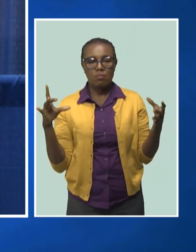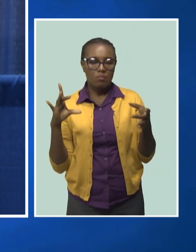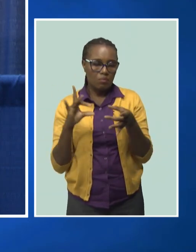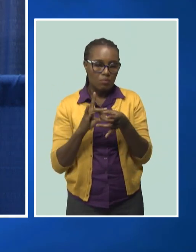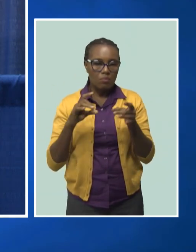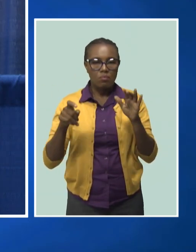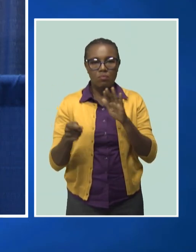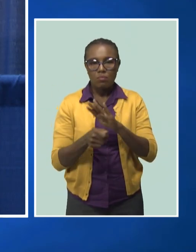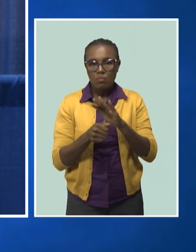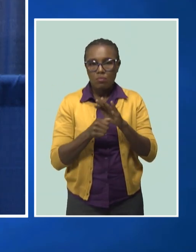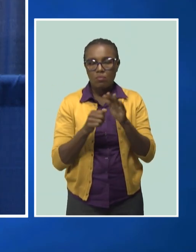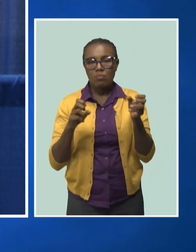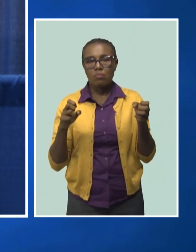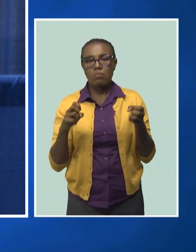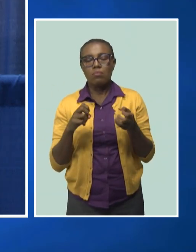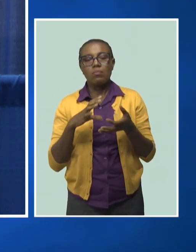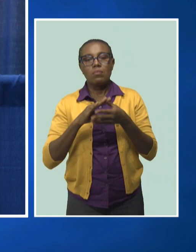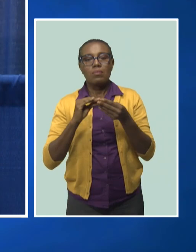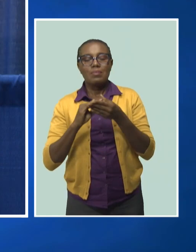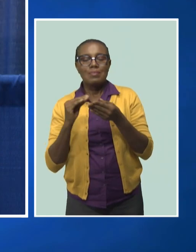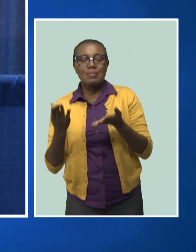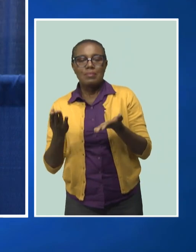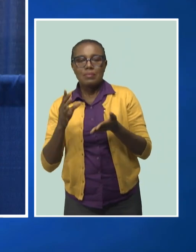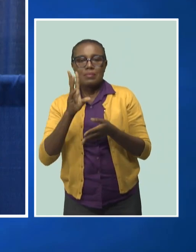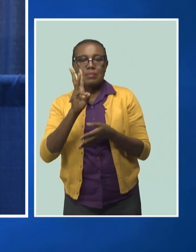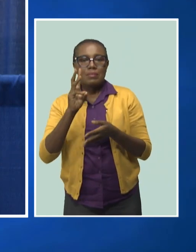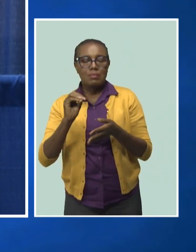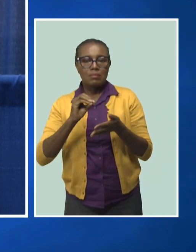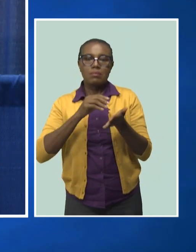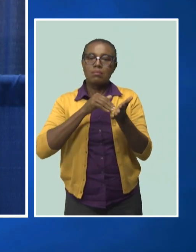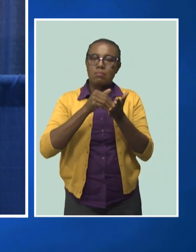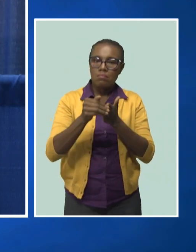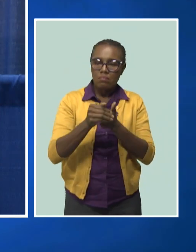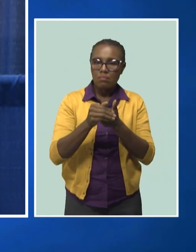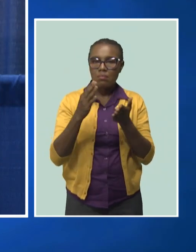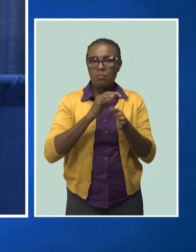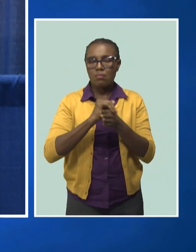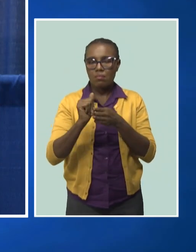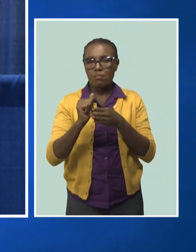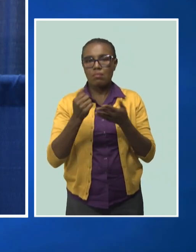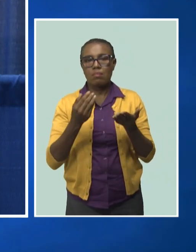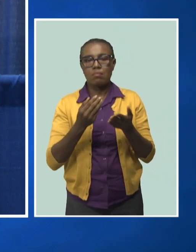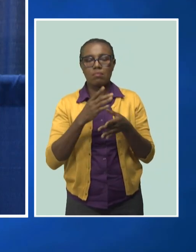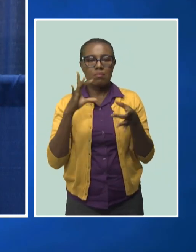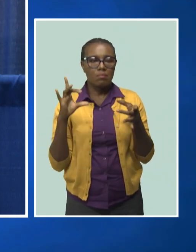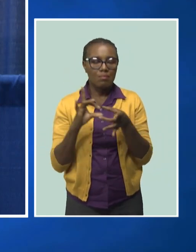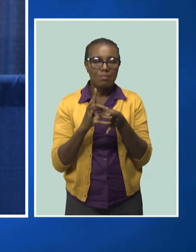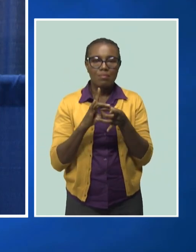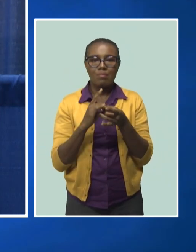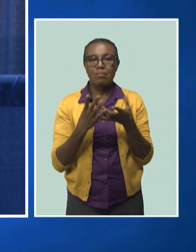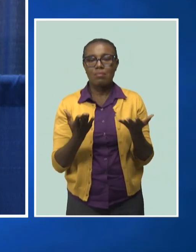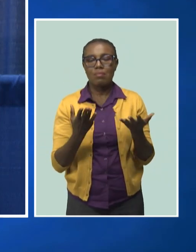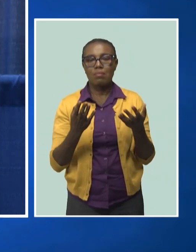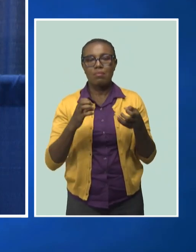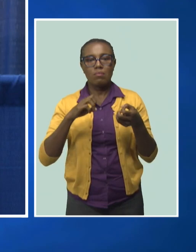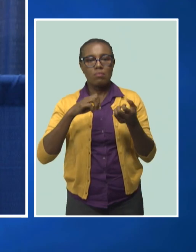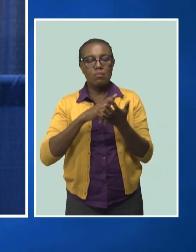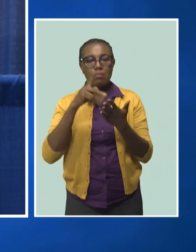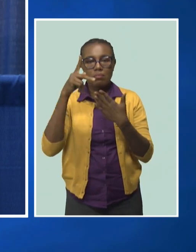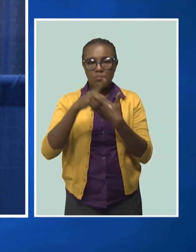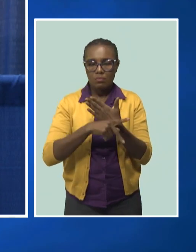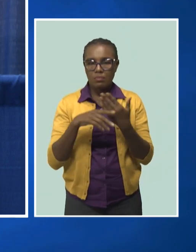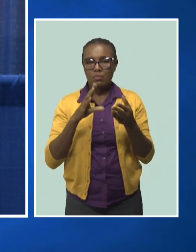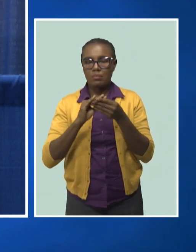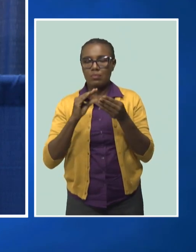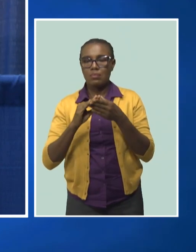At present, there is about 60 million Barbados dollars tied up in completed renewable energy projects awaiting the installation of storage batteries